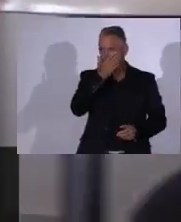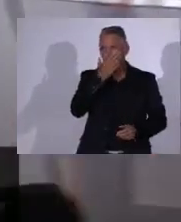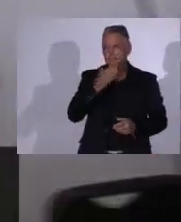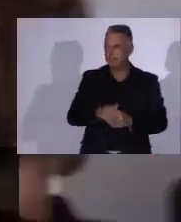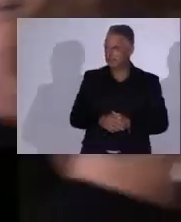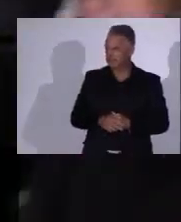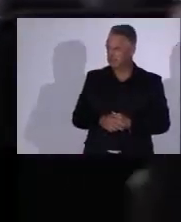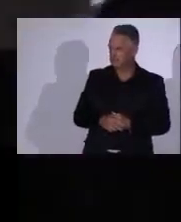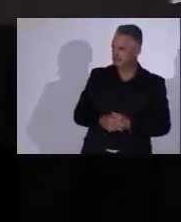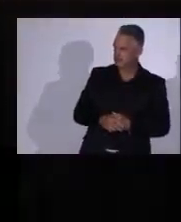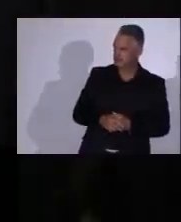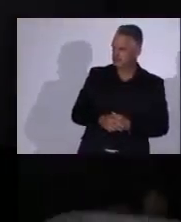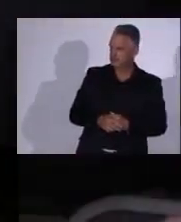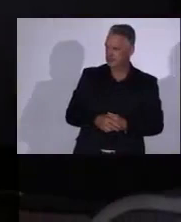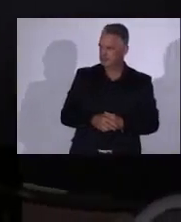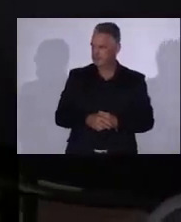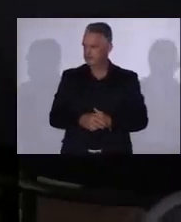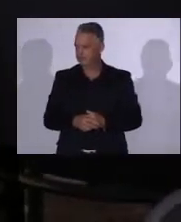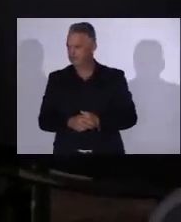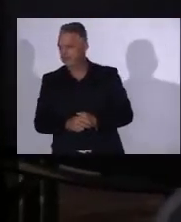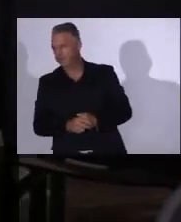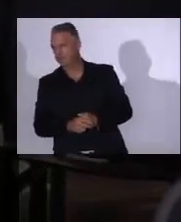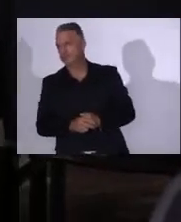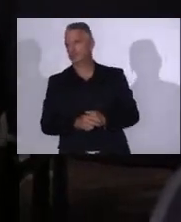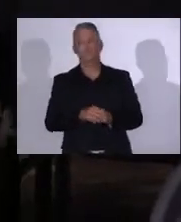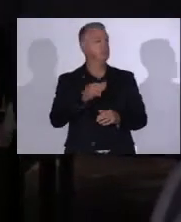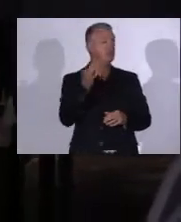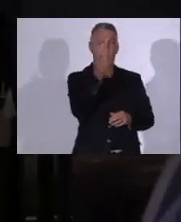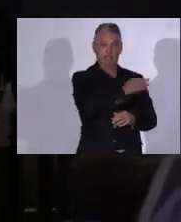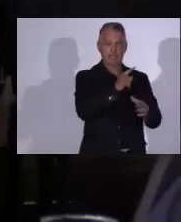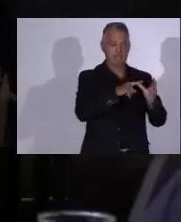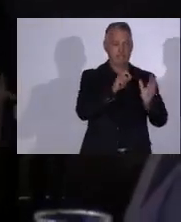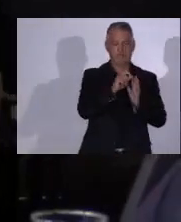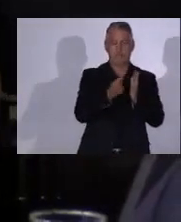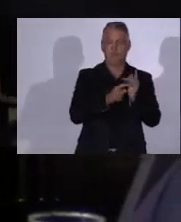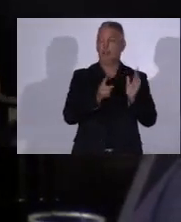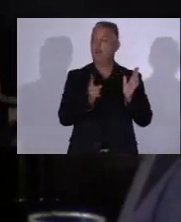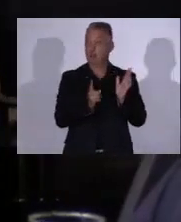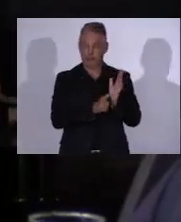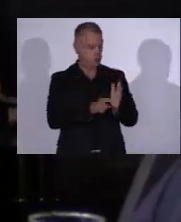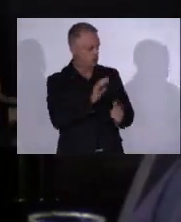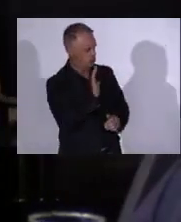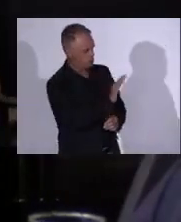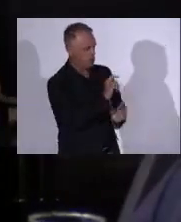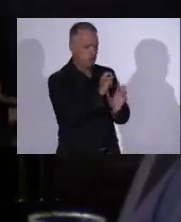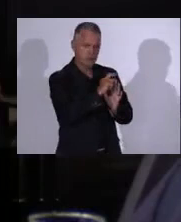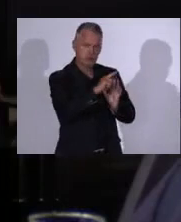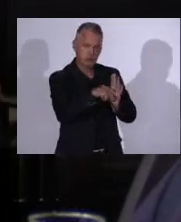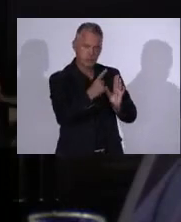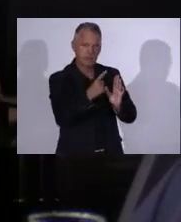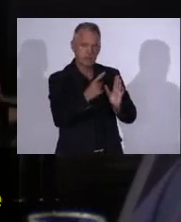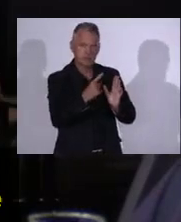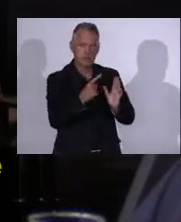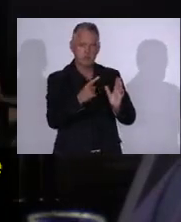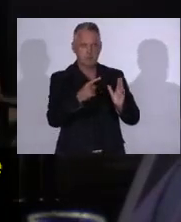My question is also for April. Given your project is definitely more about the social impact